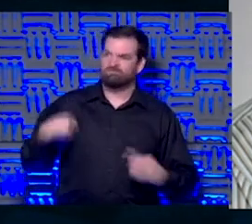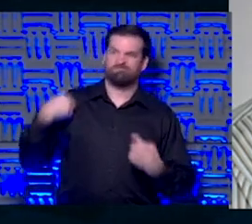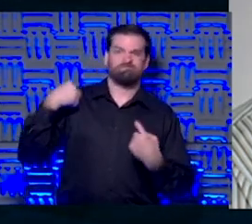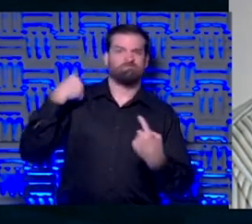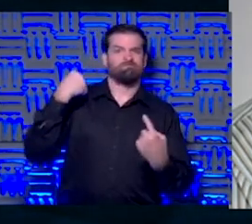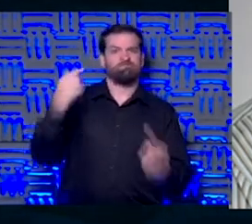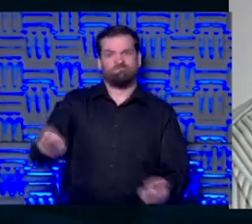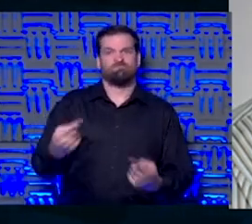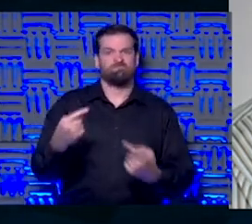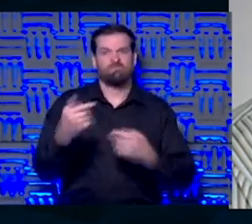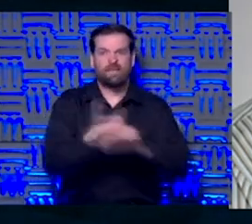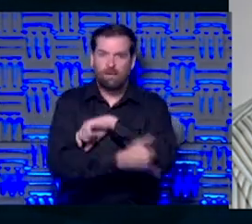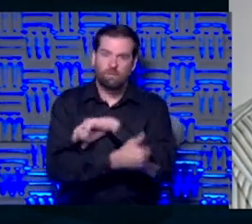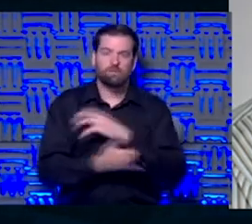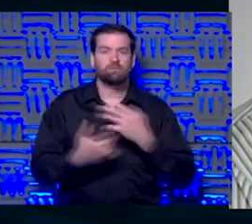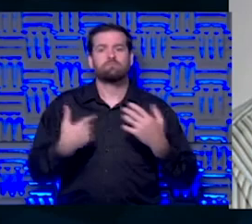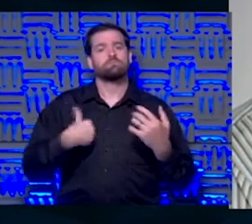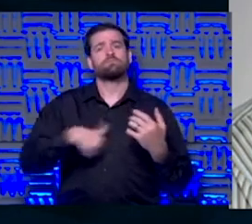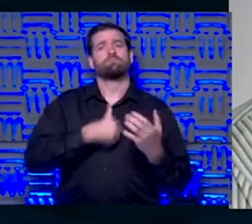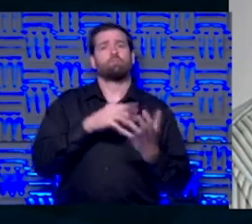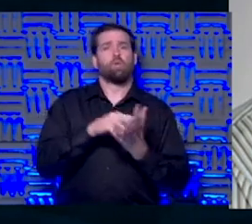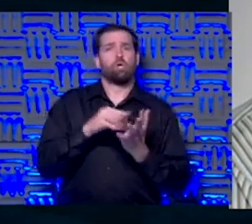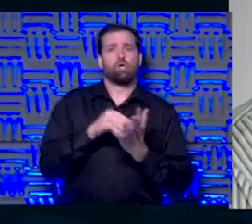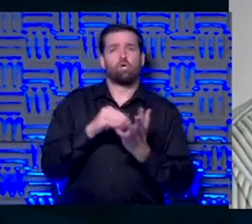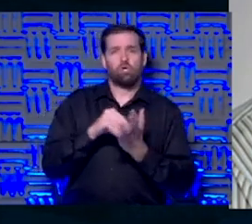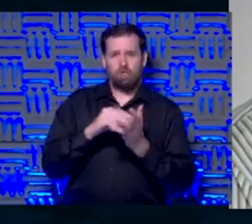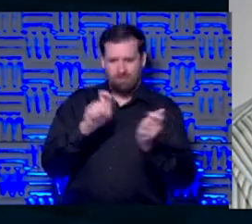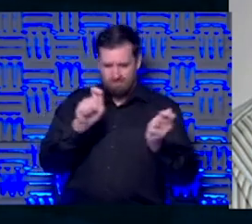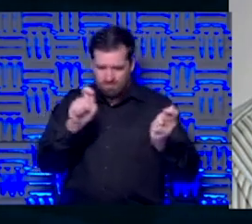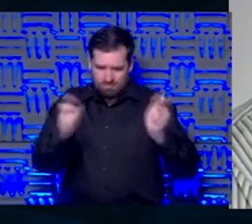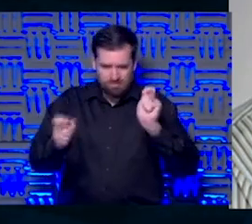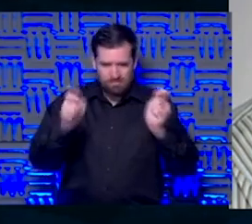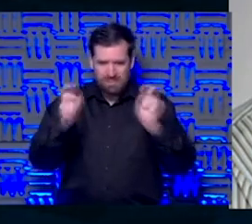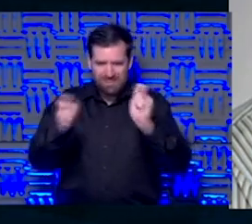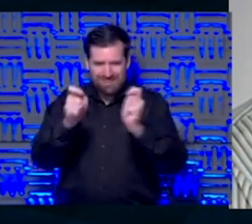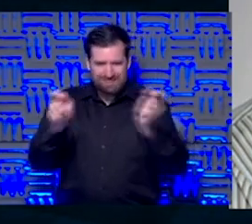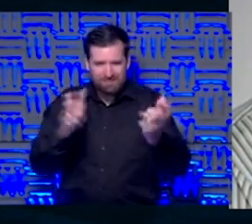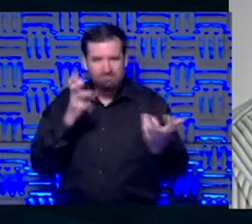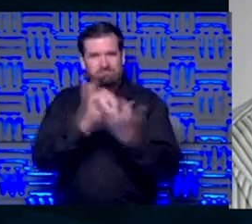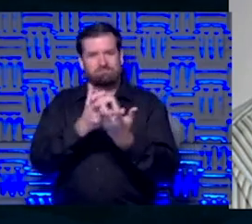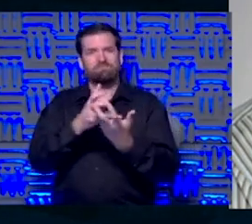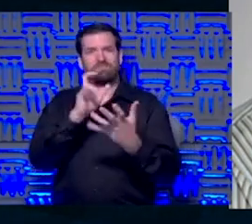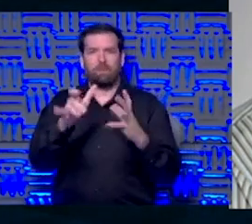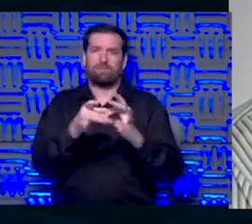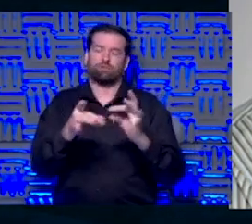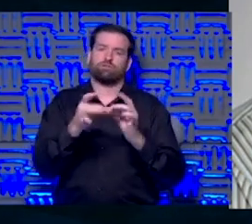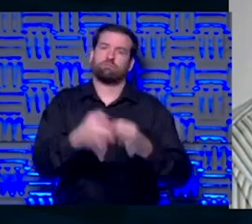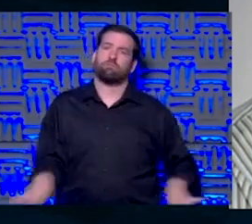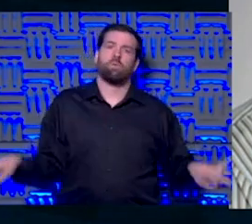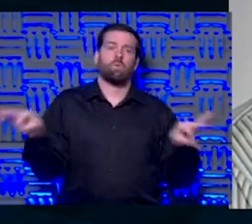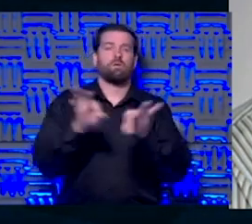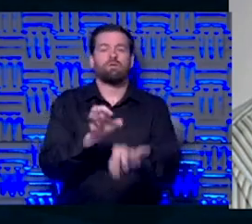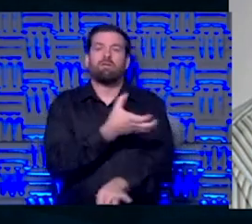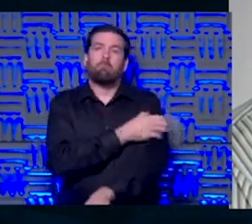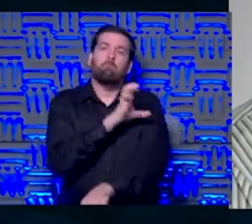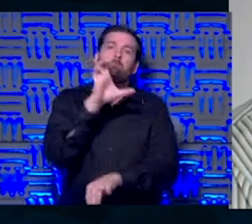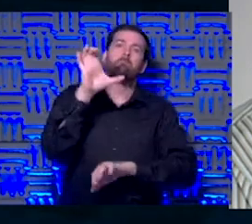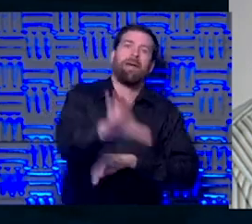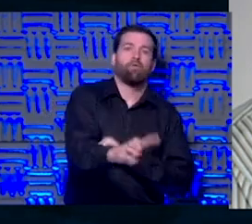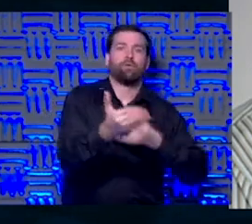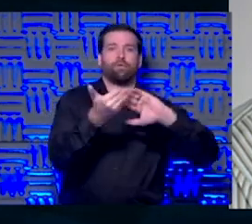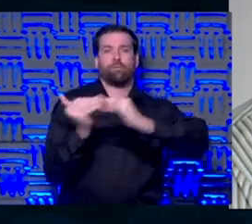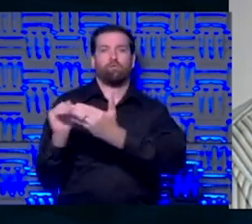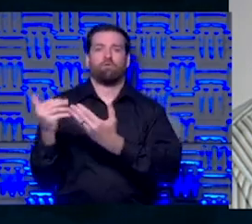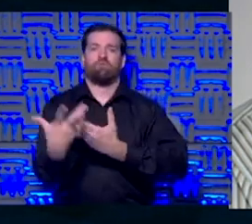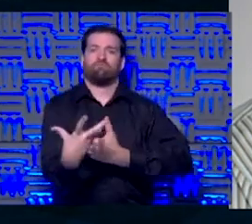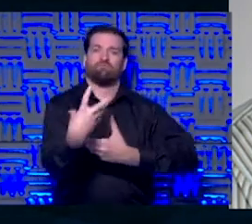right? And so I think we've all learned that tailoring that messaging is so important. Empowering community members to be part